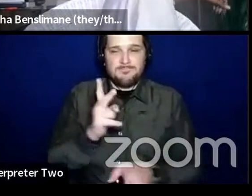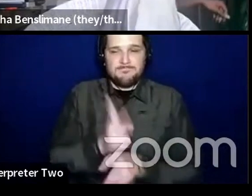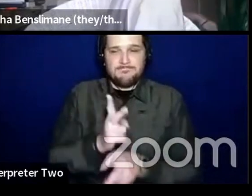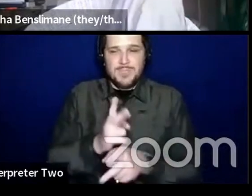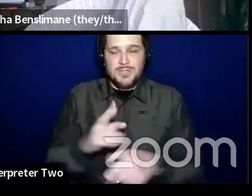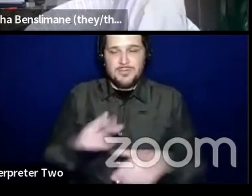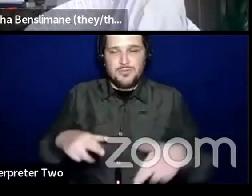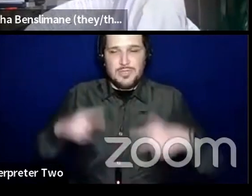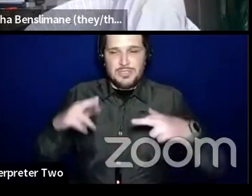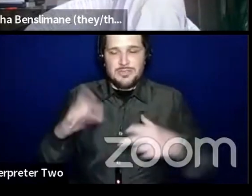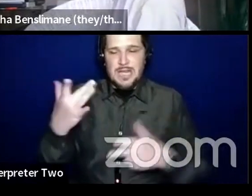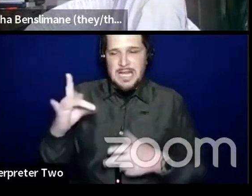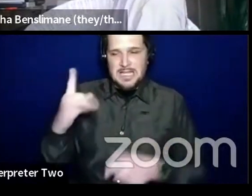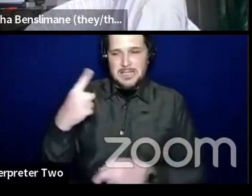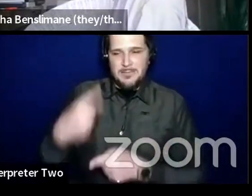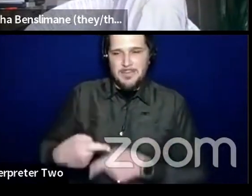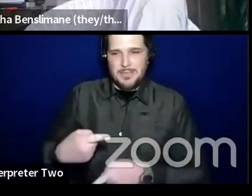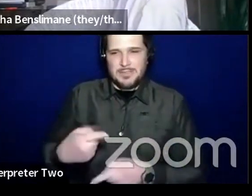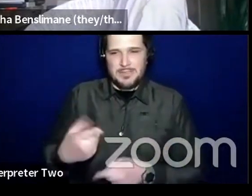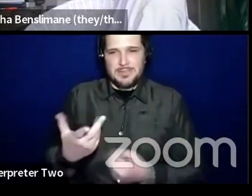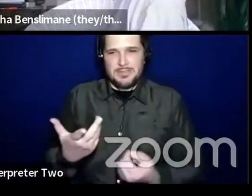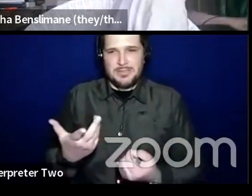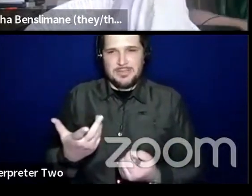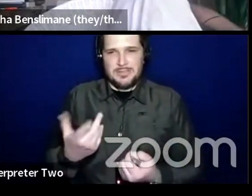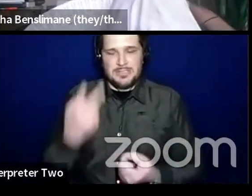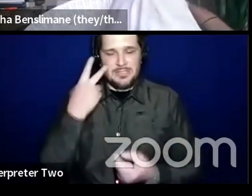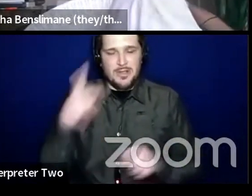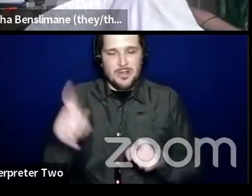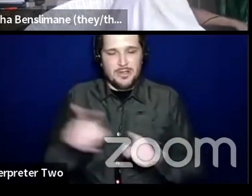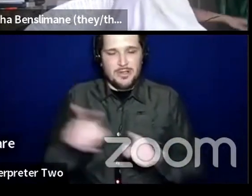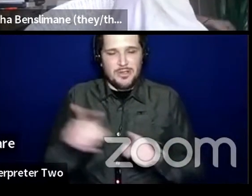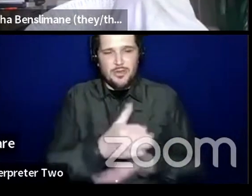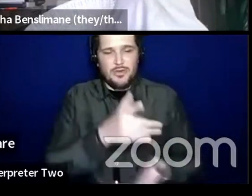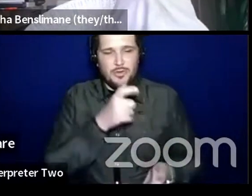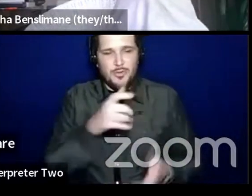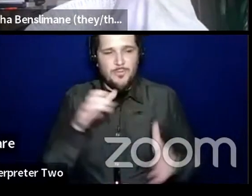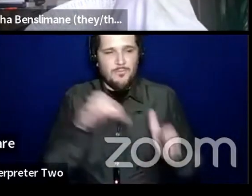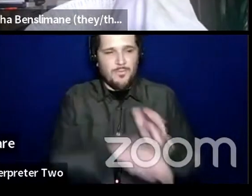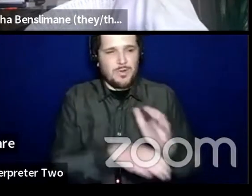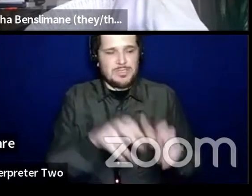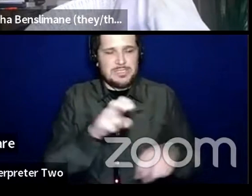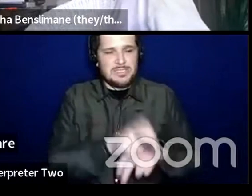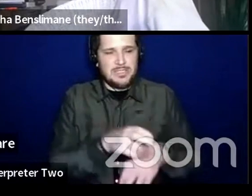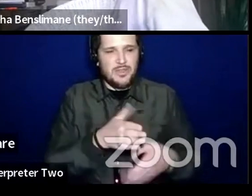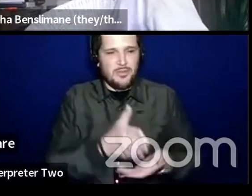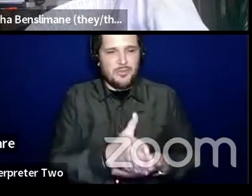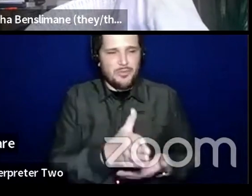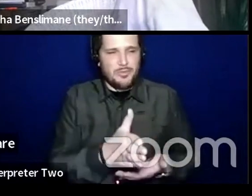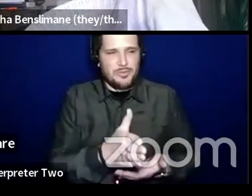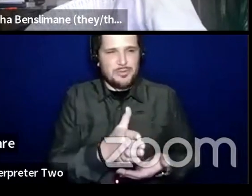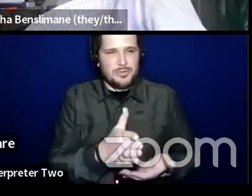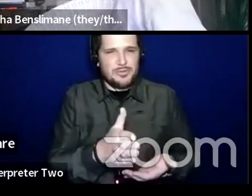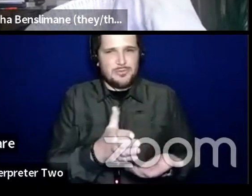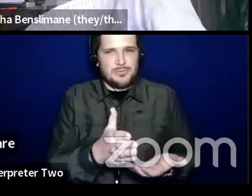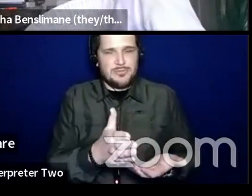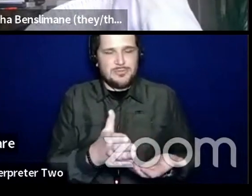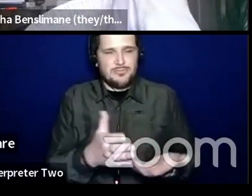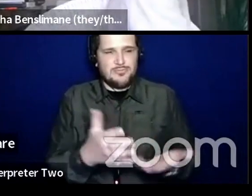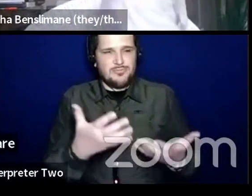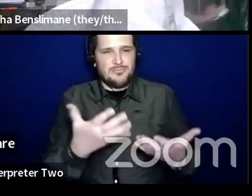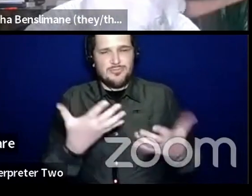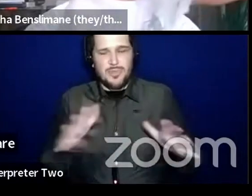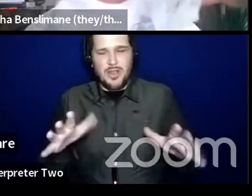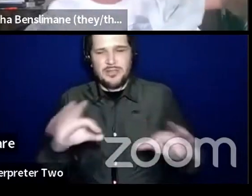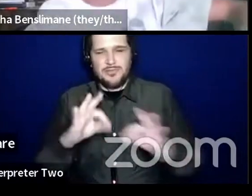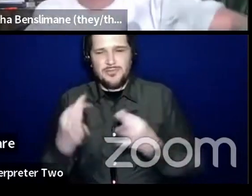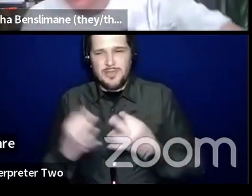months. And we see this also through people who are forced to sit through those innumerable losses if they're incarcerated